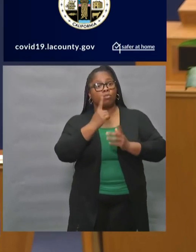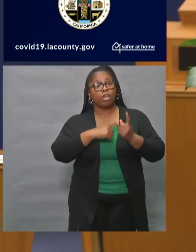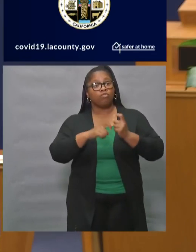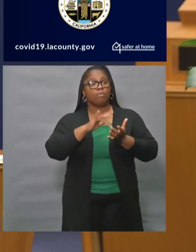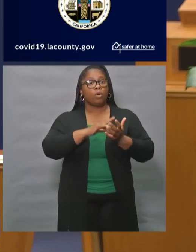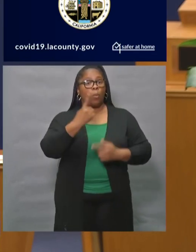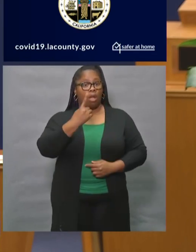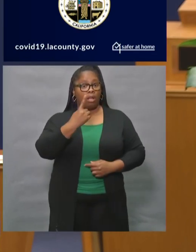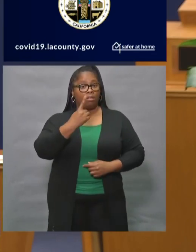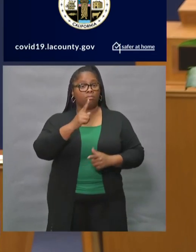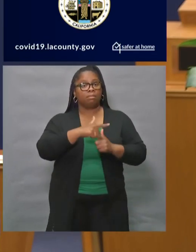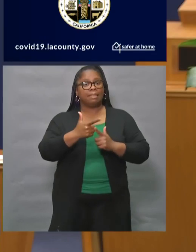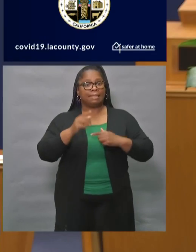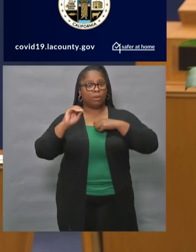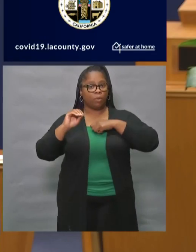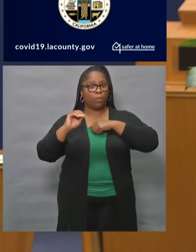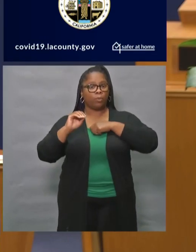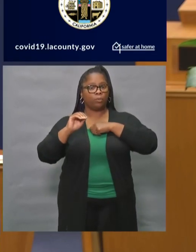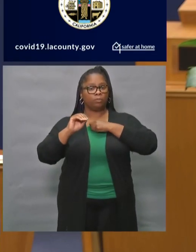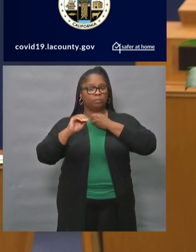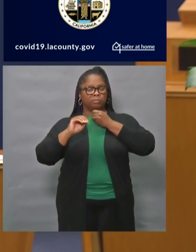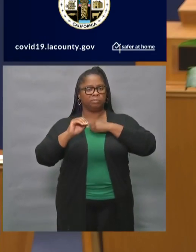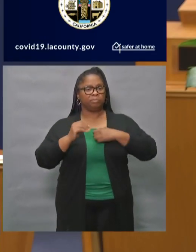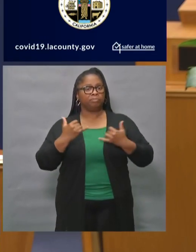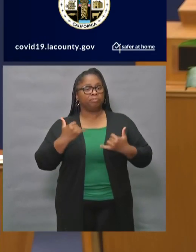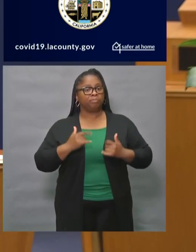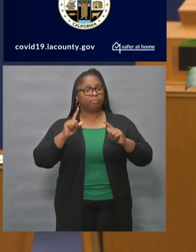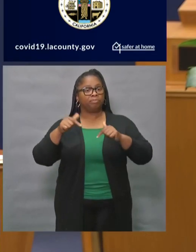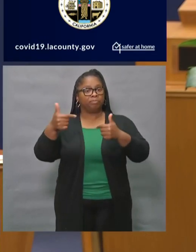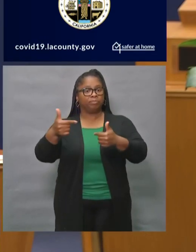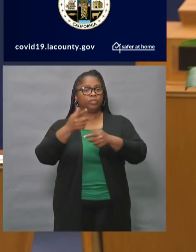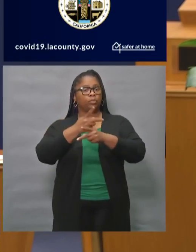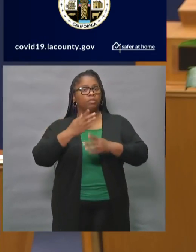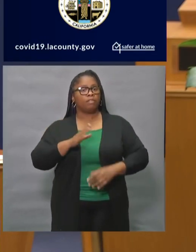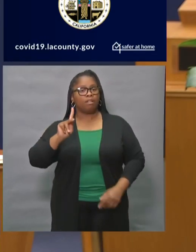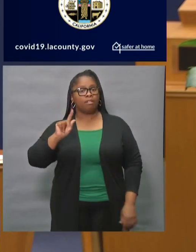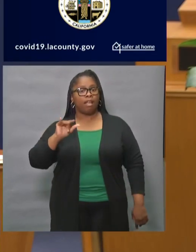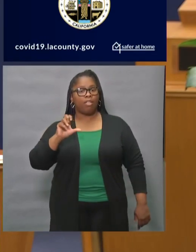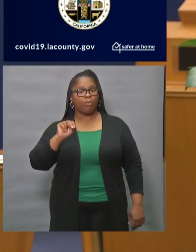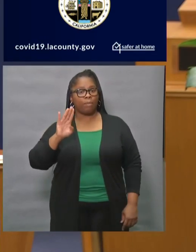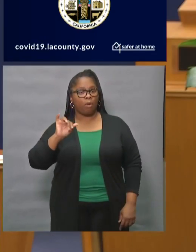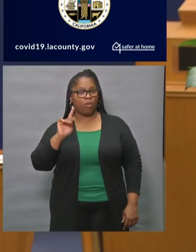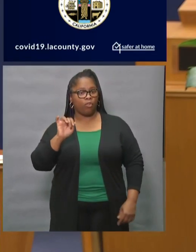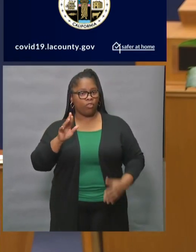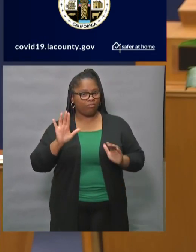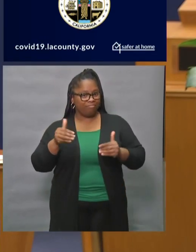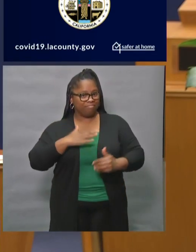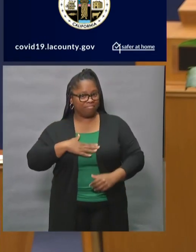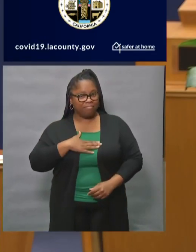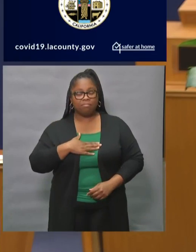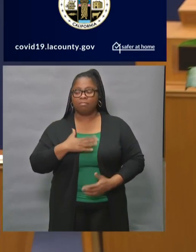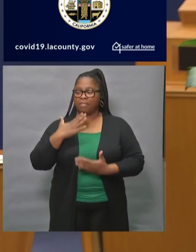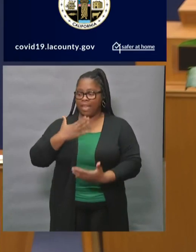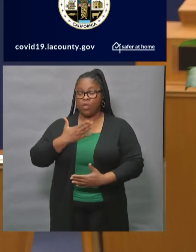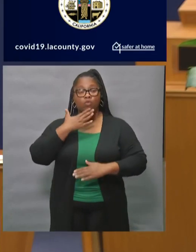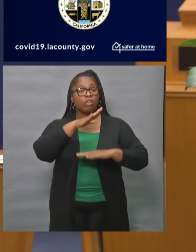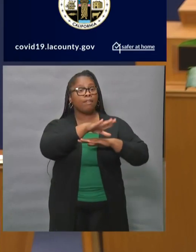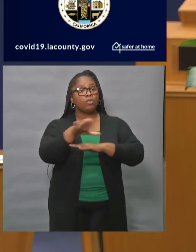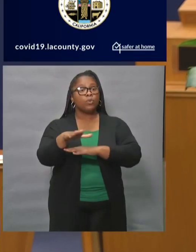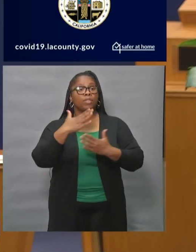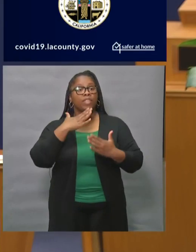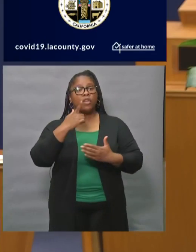0. At this time, I'd like to turn the conference over to Supervisor Kathryn Barger. Please go ahead. Thank you. Good afternoon, and thank you